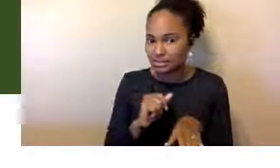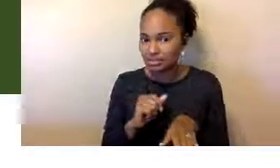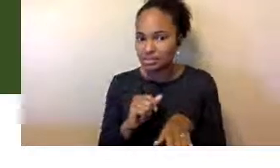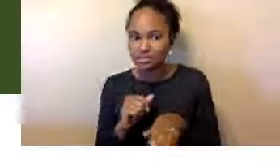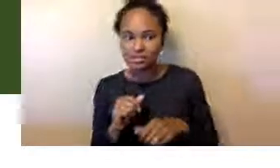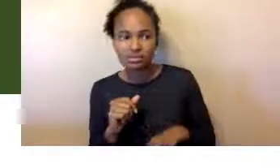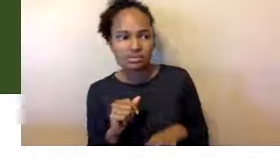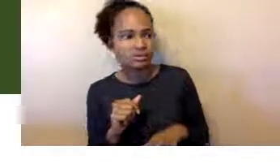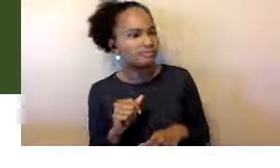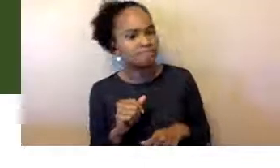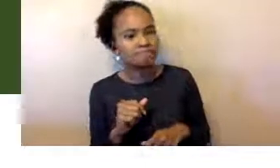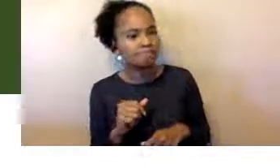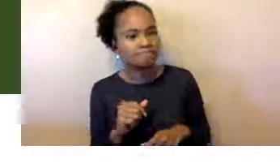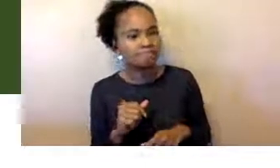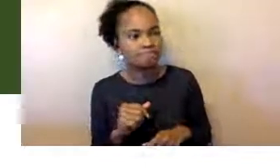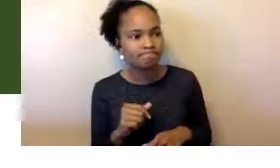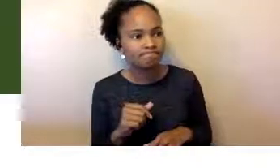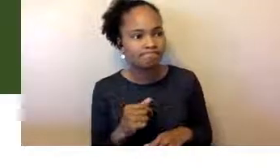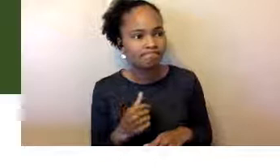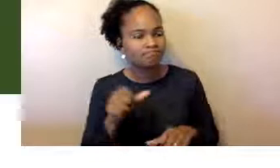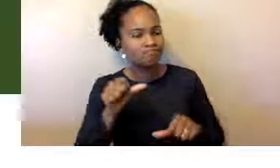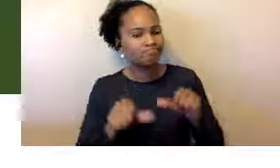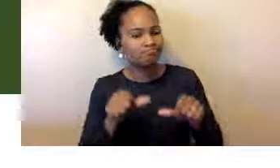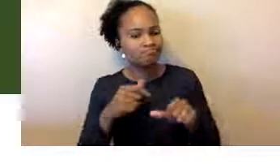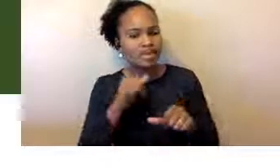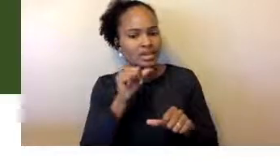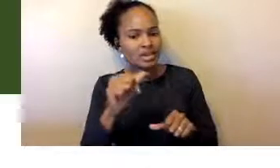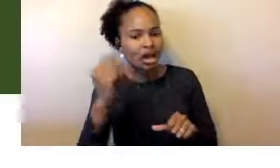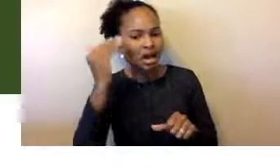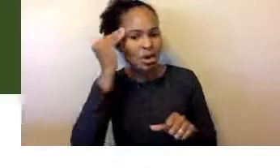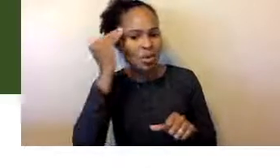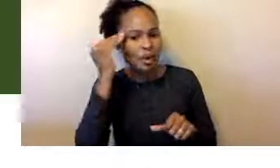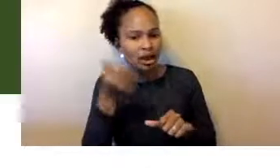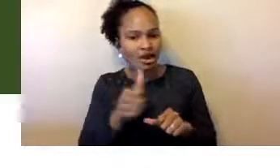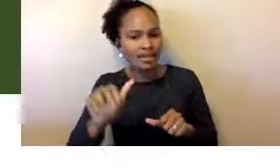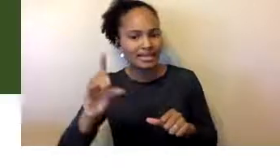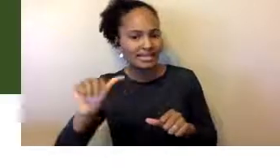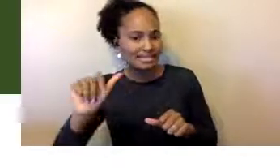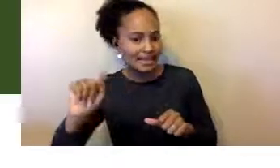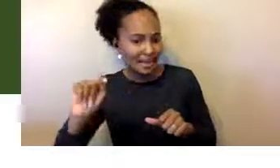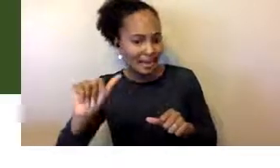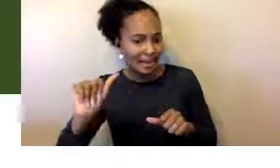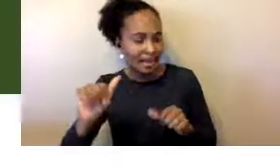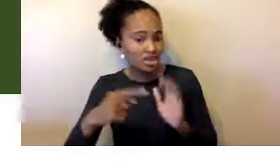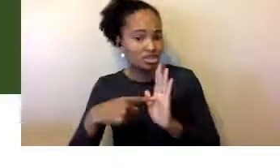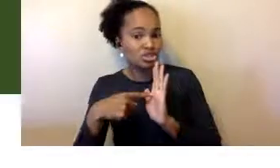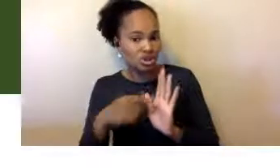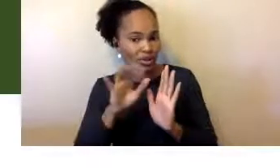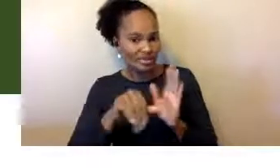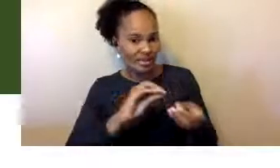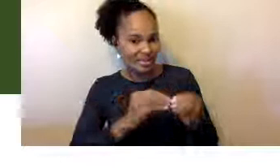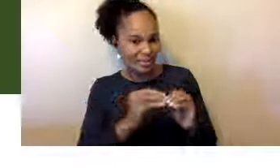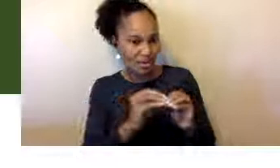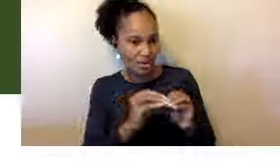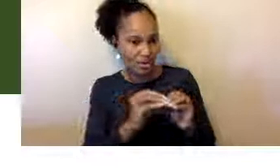I'm not aware of any data that shows that. It may be available. I